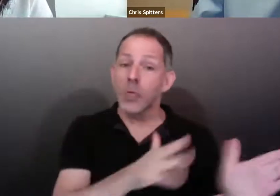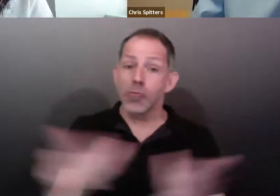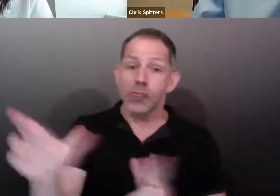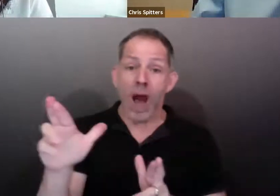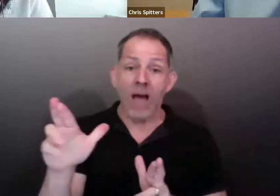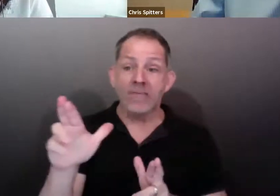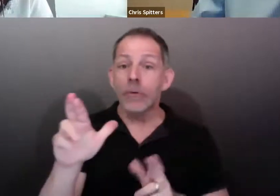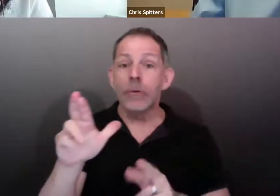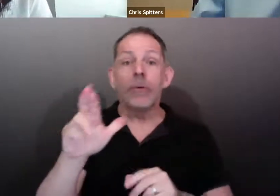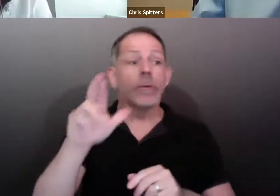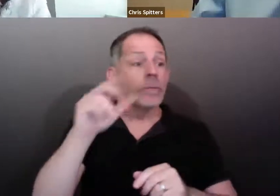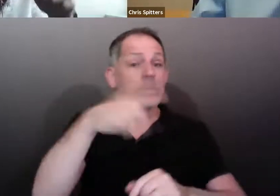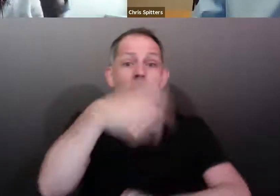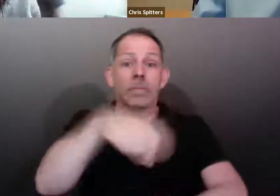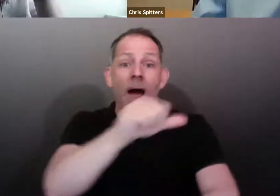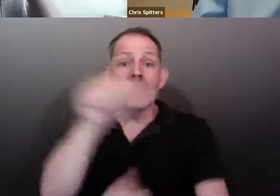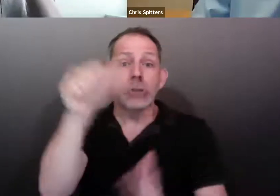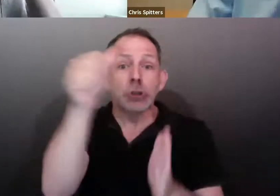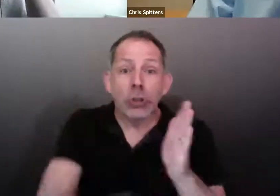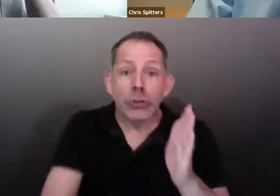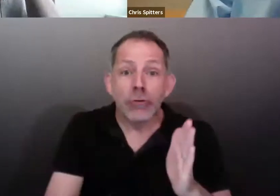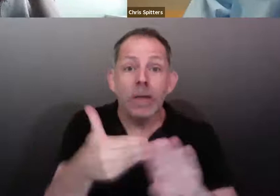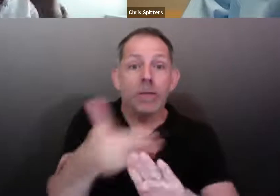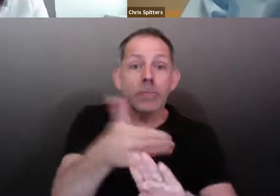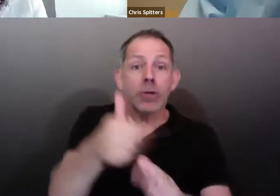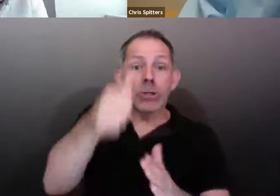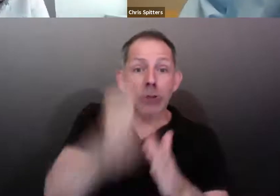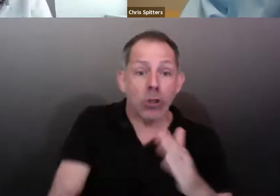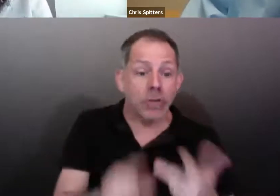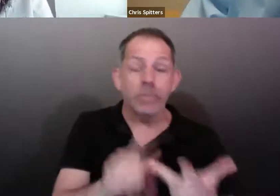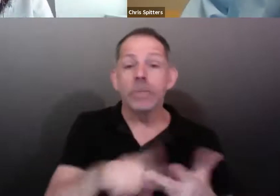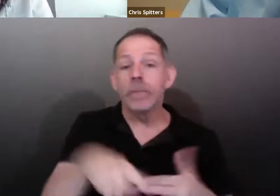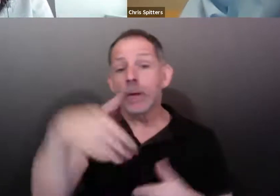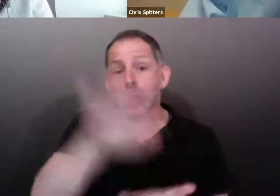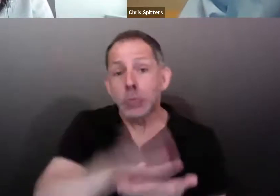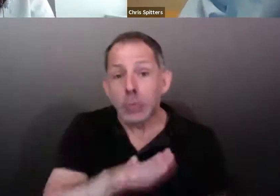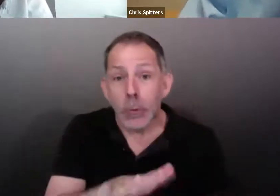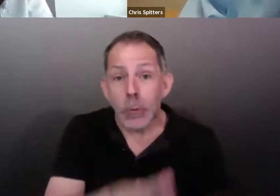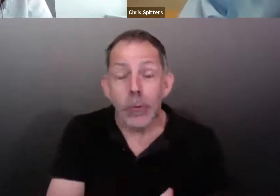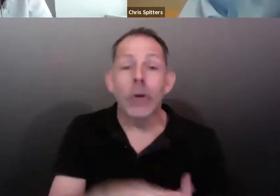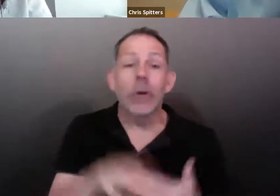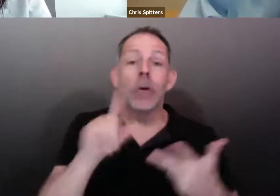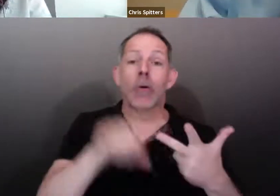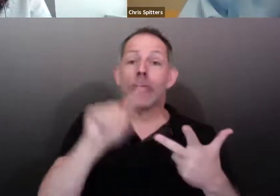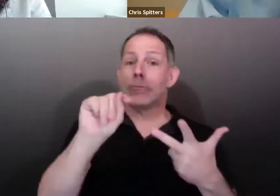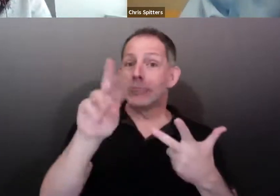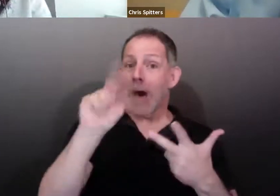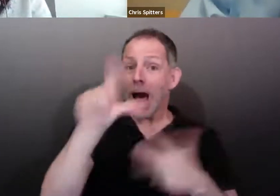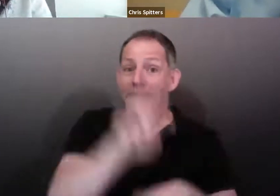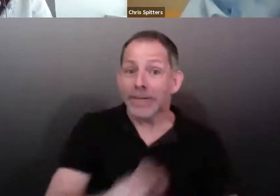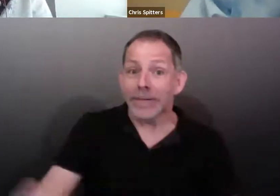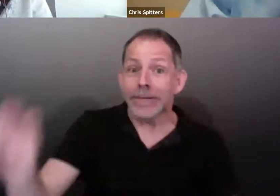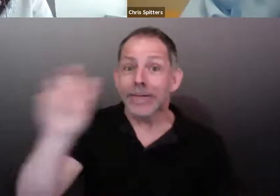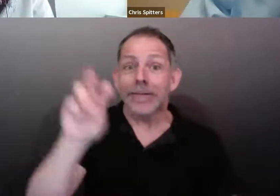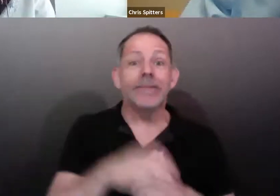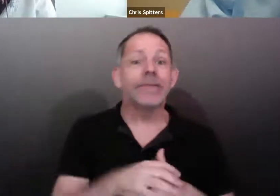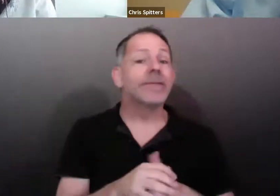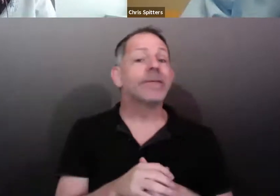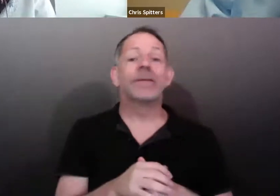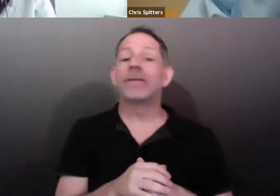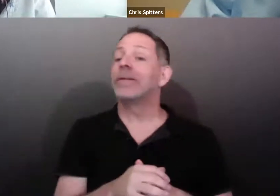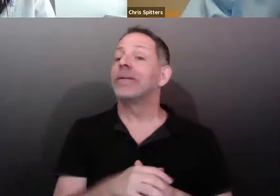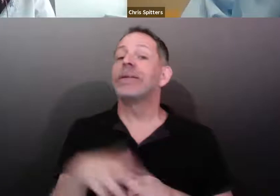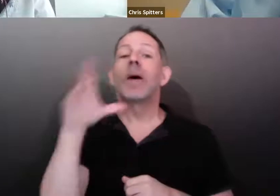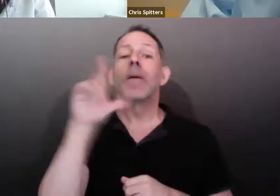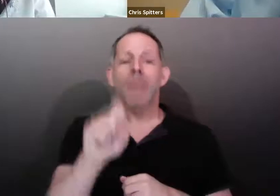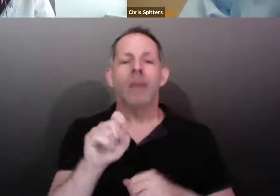etc. We are rolling out a new process this week to provide proof of testing that individuals can use to show employers,